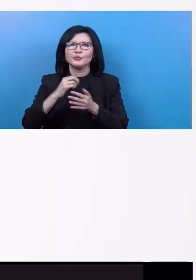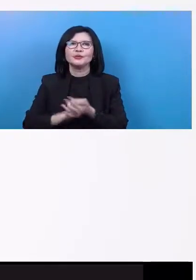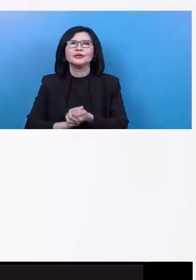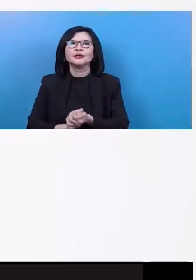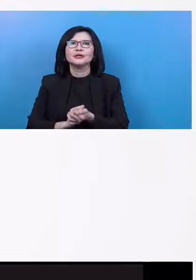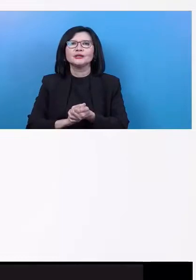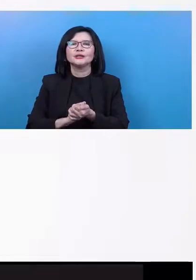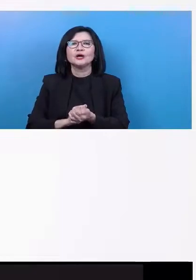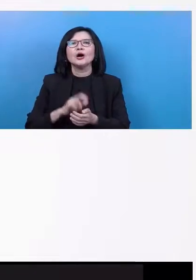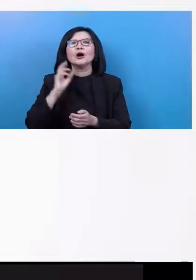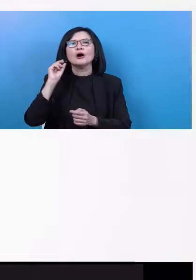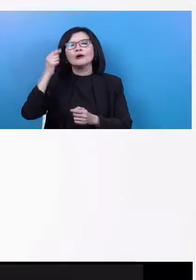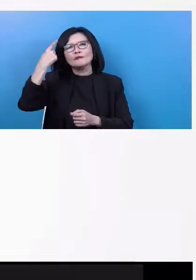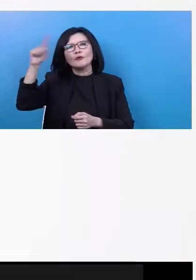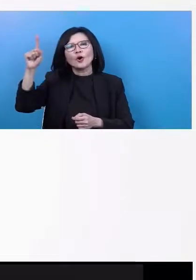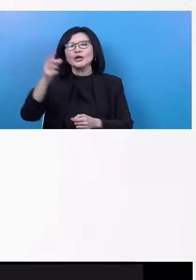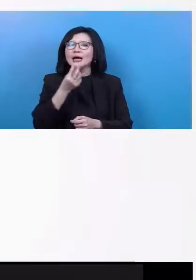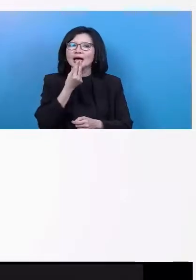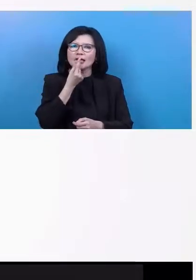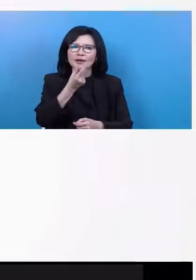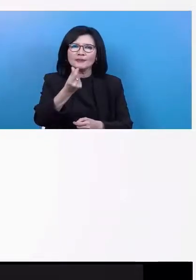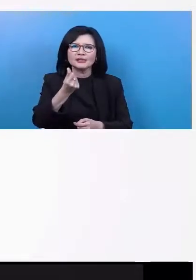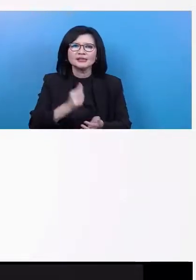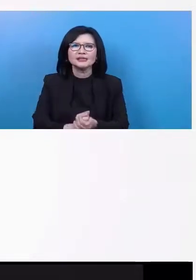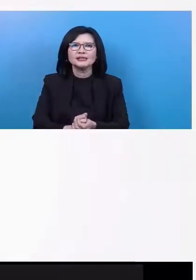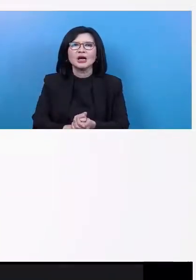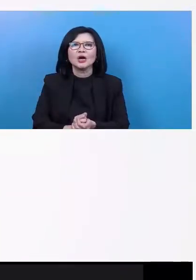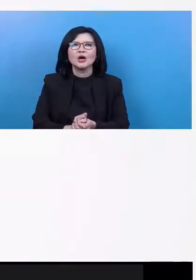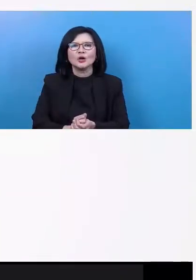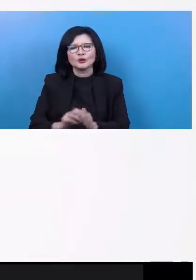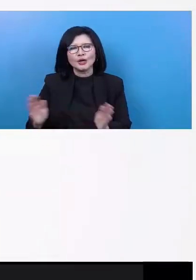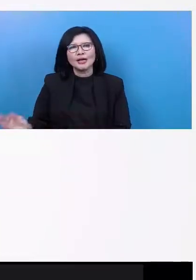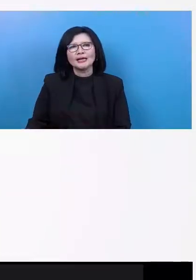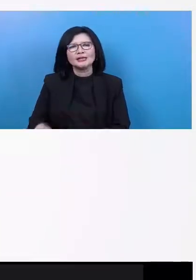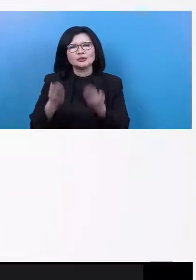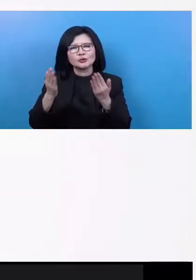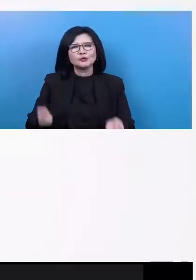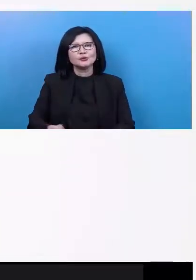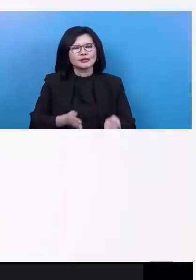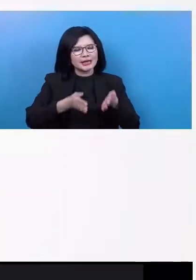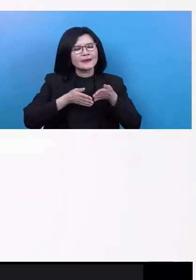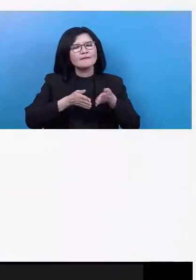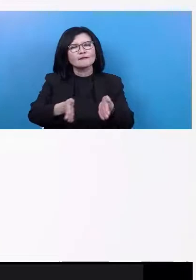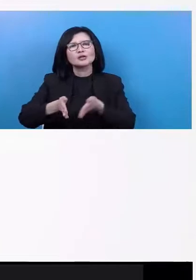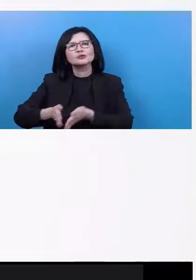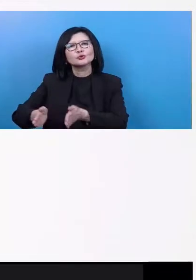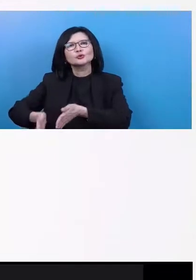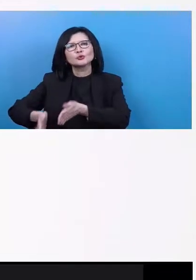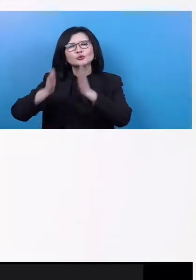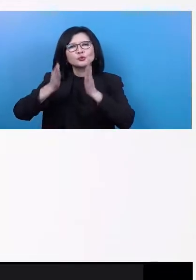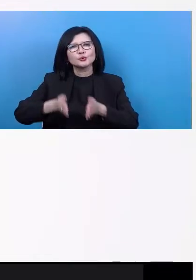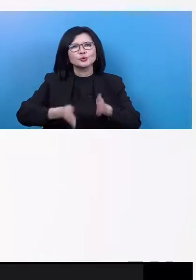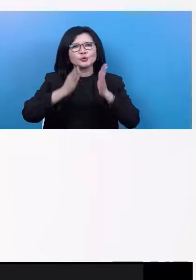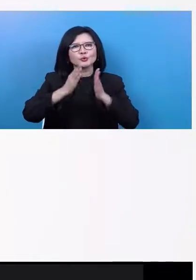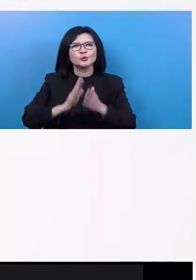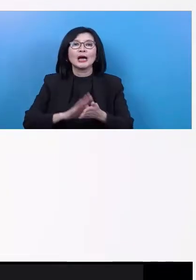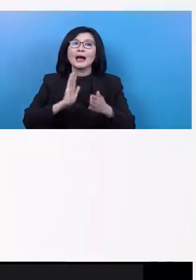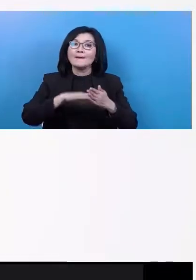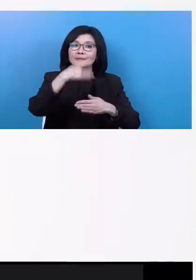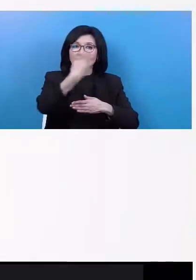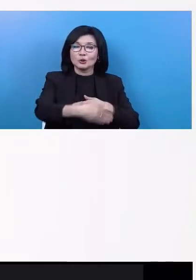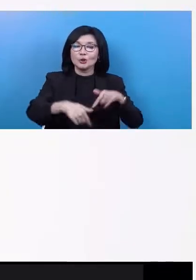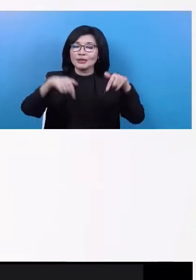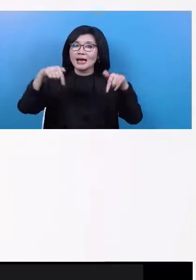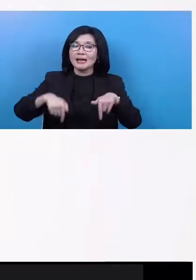of reconstruction, infrastructure, and recovery around it. Now, this parallel session would be going a bit into the details of